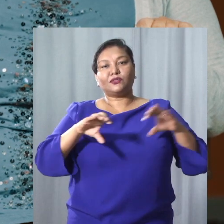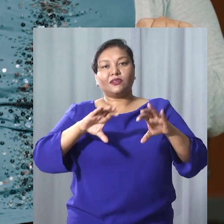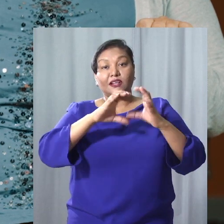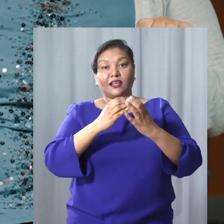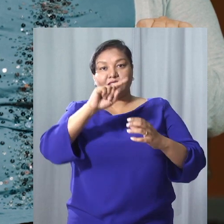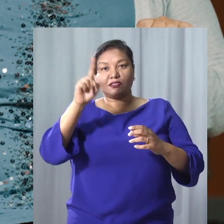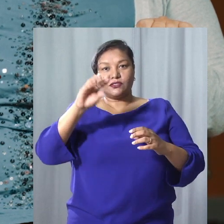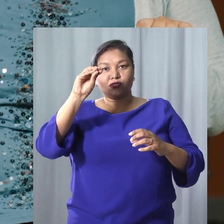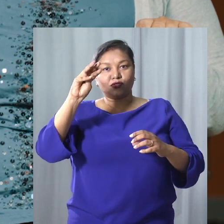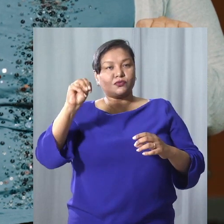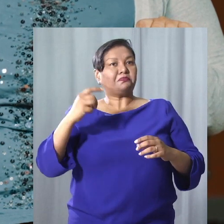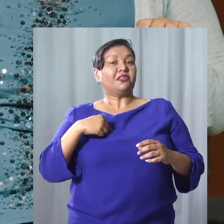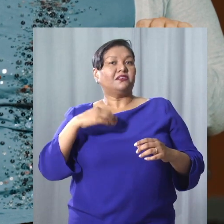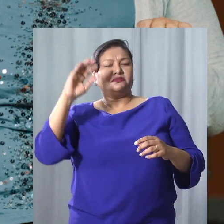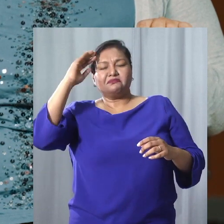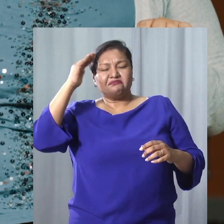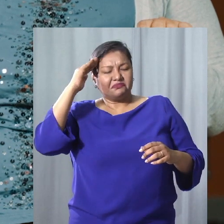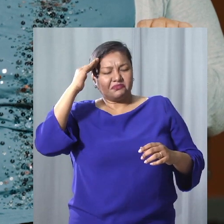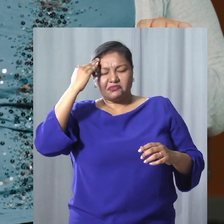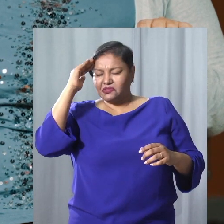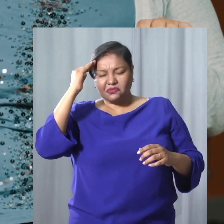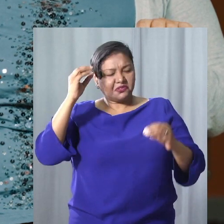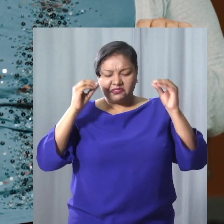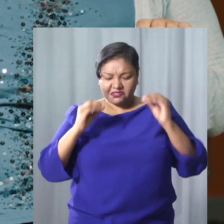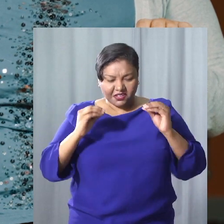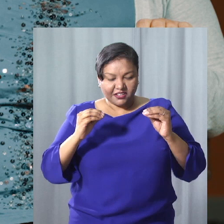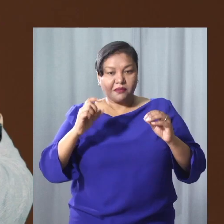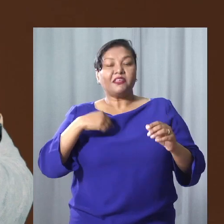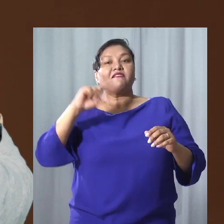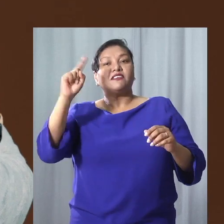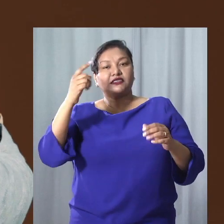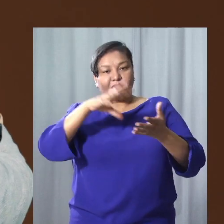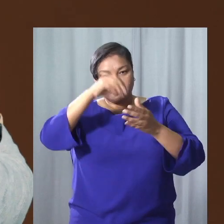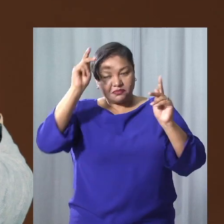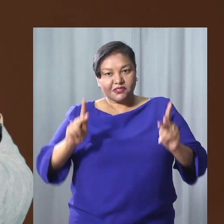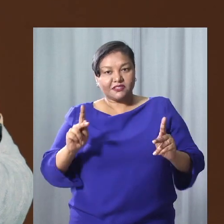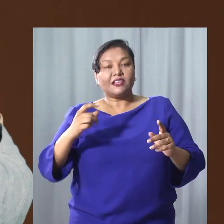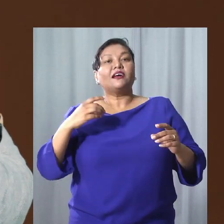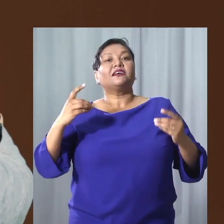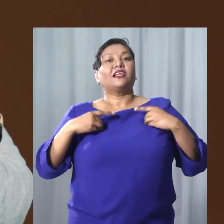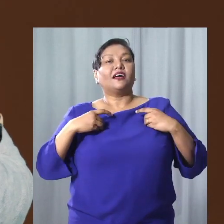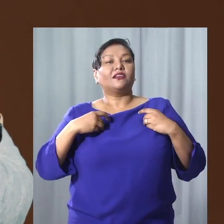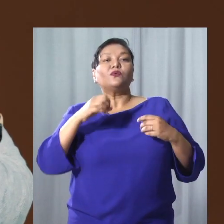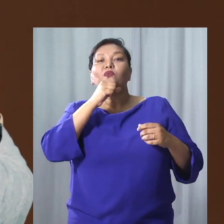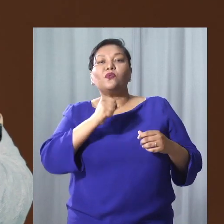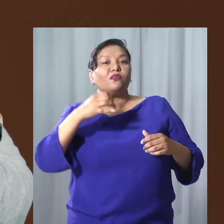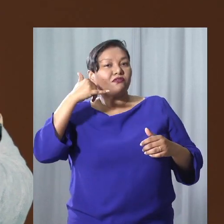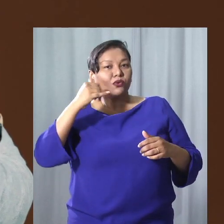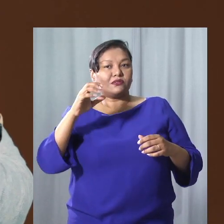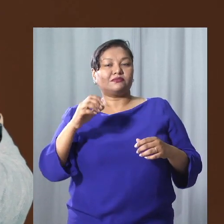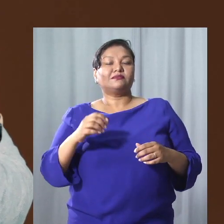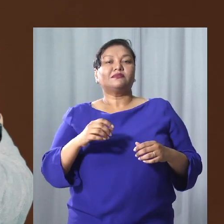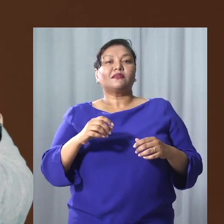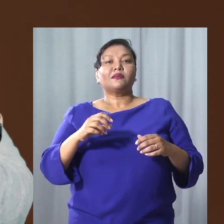time learner. I had a small ordinary phone. But to get into work with